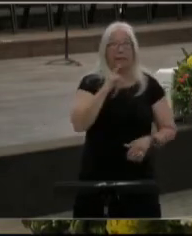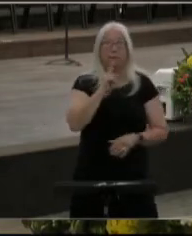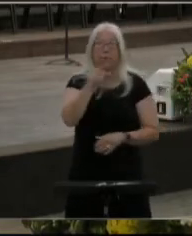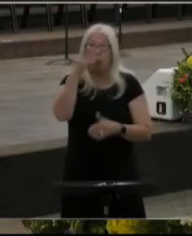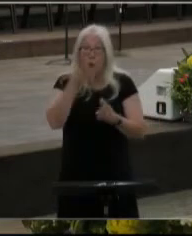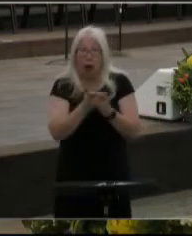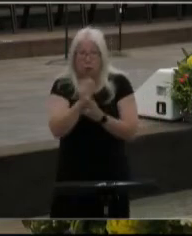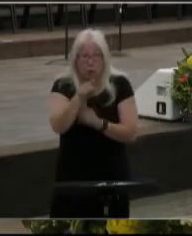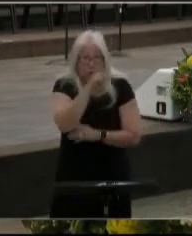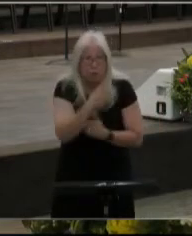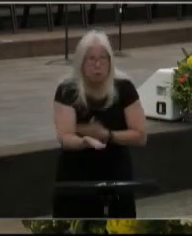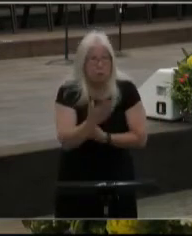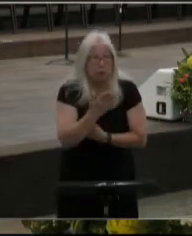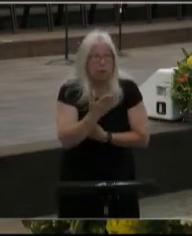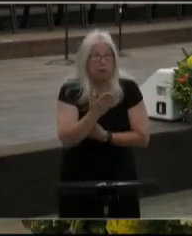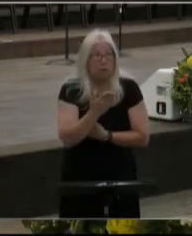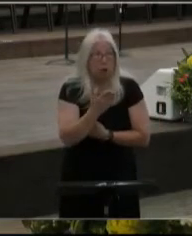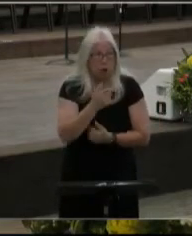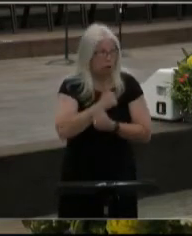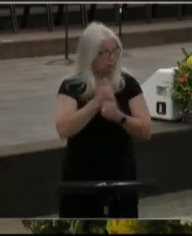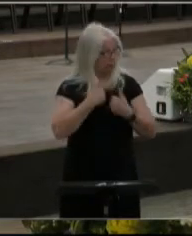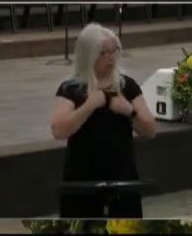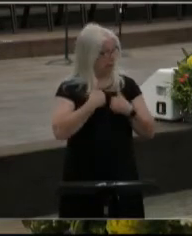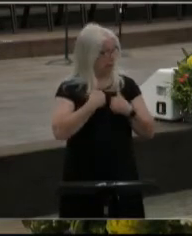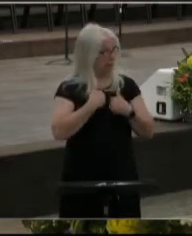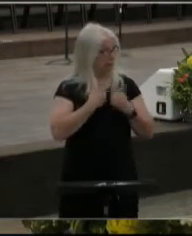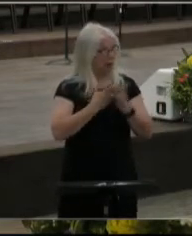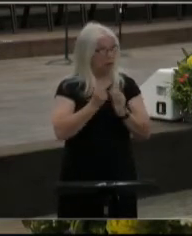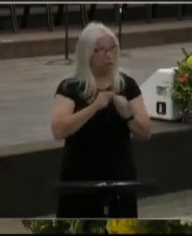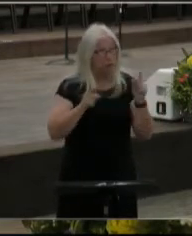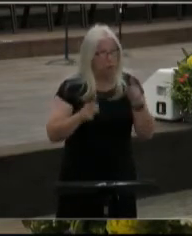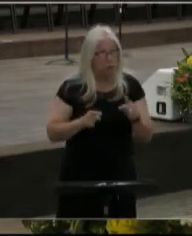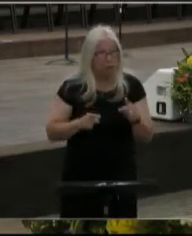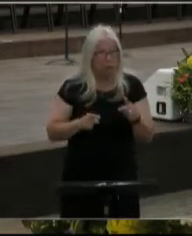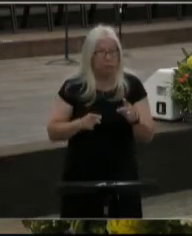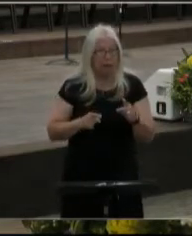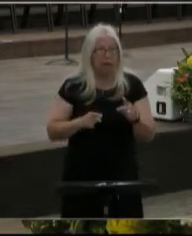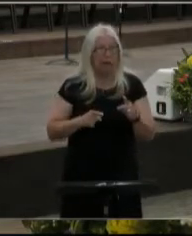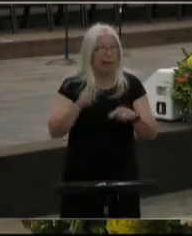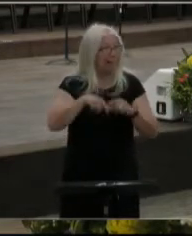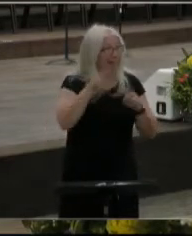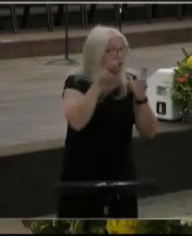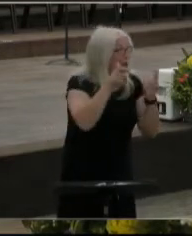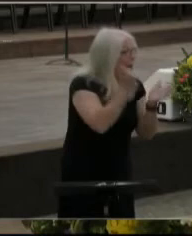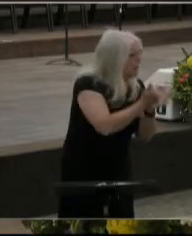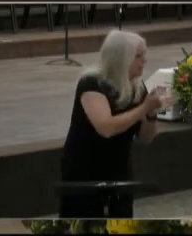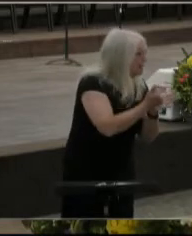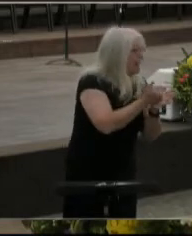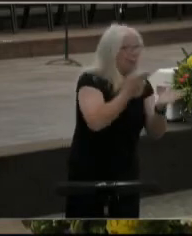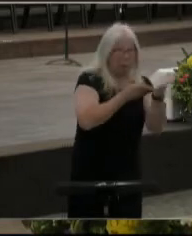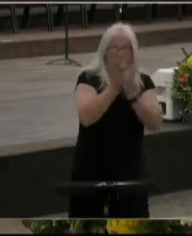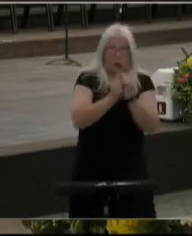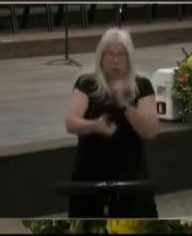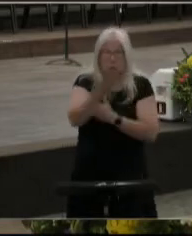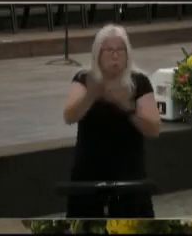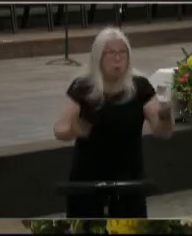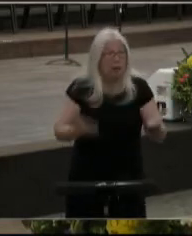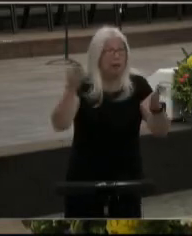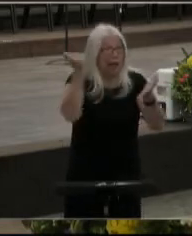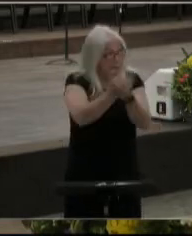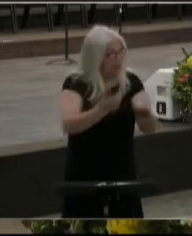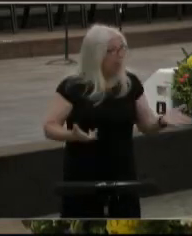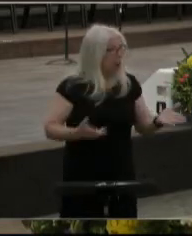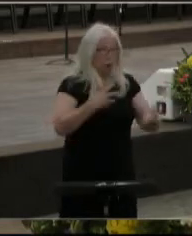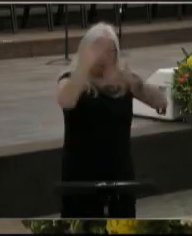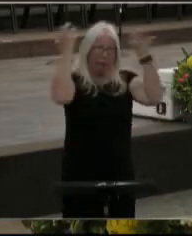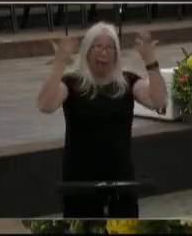real honest this morning? Are you still going to love me if I'm real honest this morning? I can't hear you, amen? Can I be honest this morning? Are